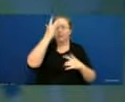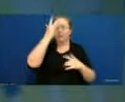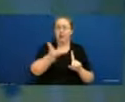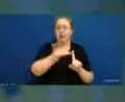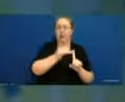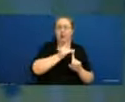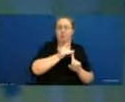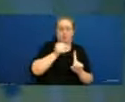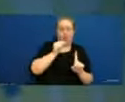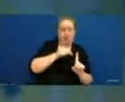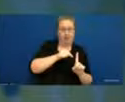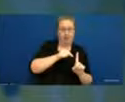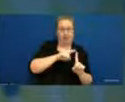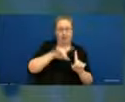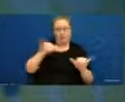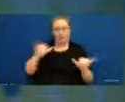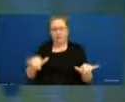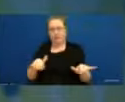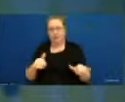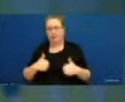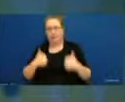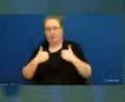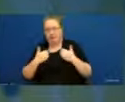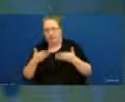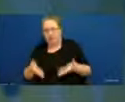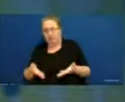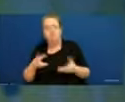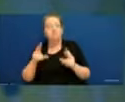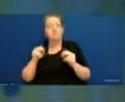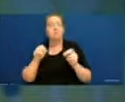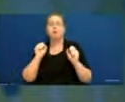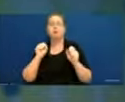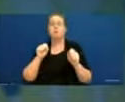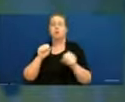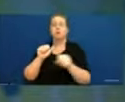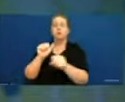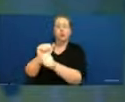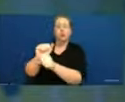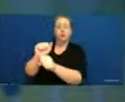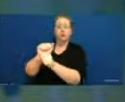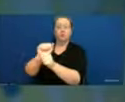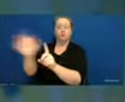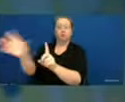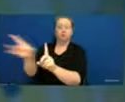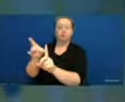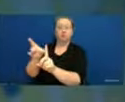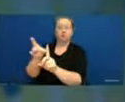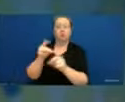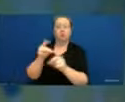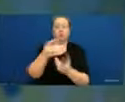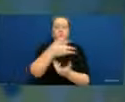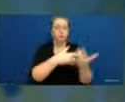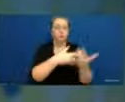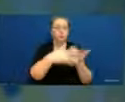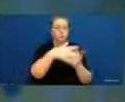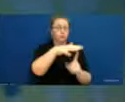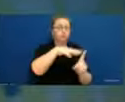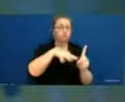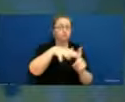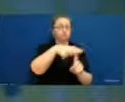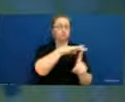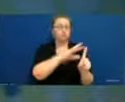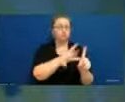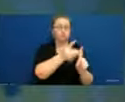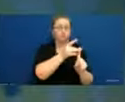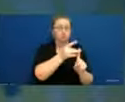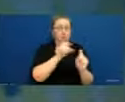not be where they were exposed to COVID-19, where people may be exposed at work or in social environments that are different from